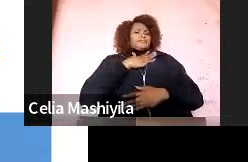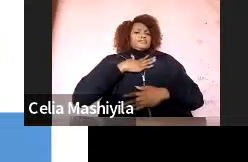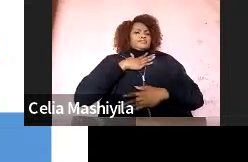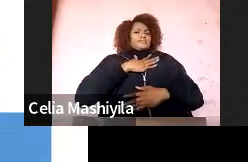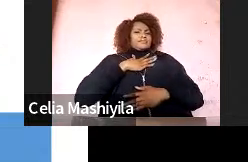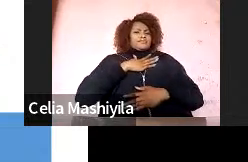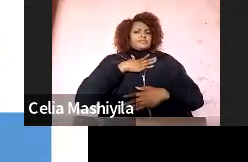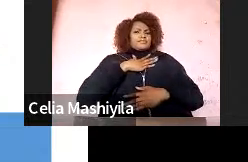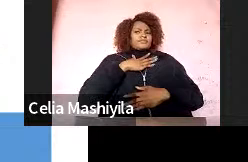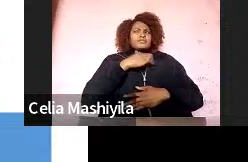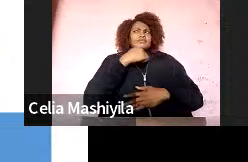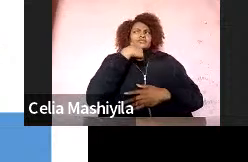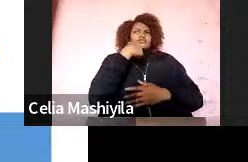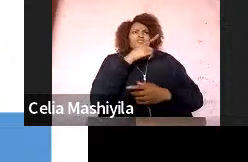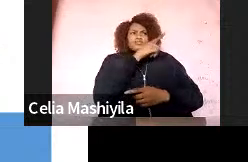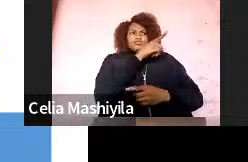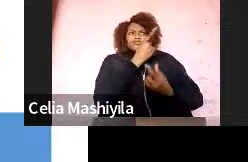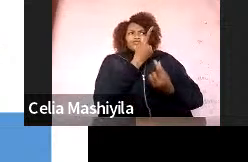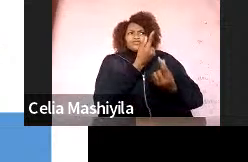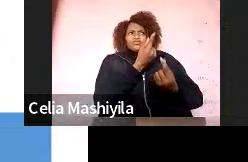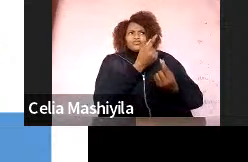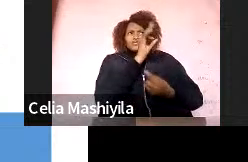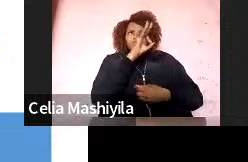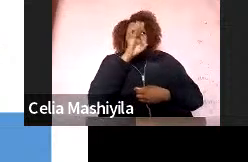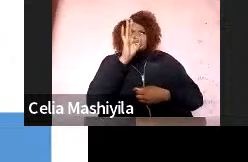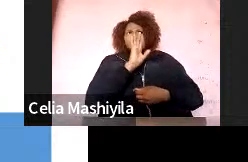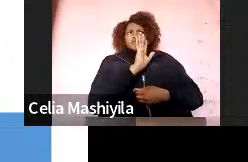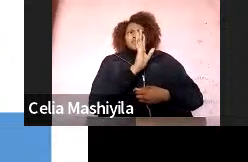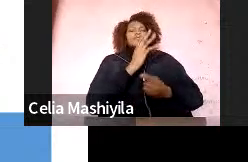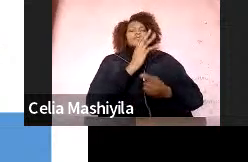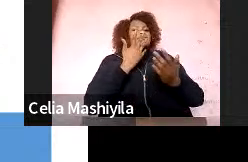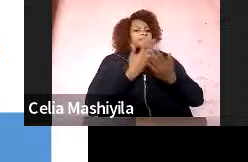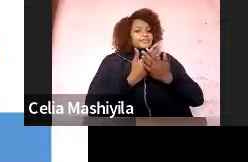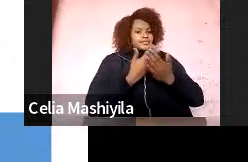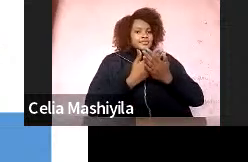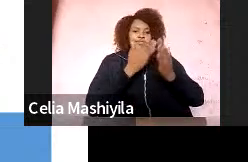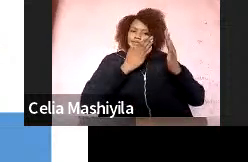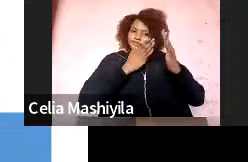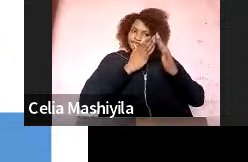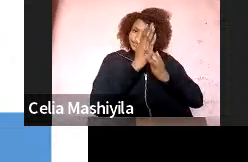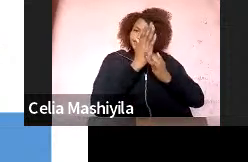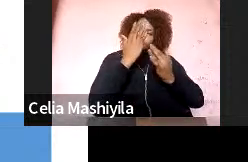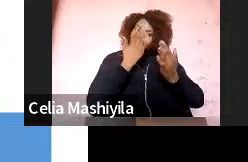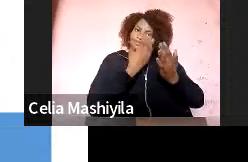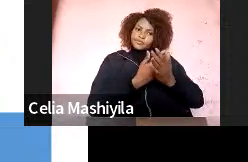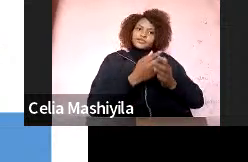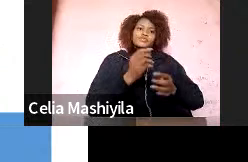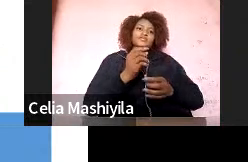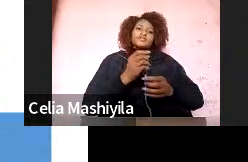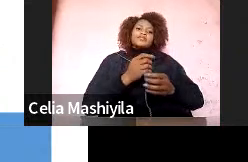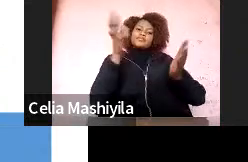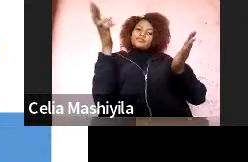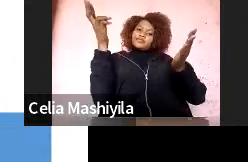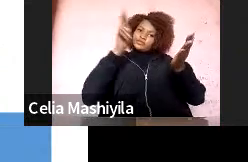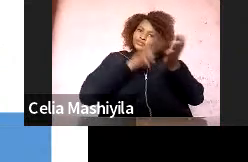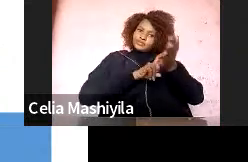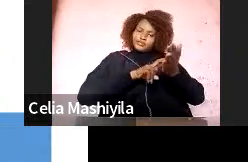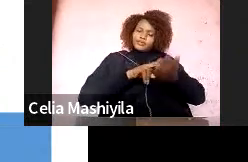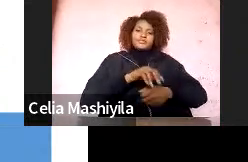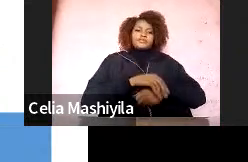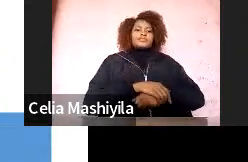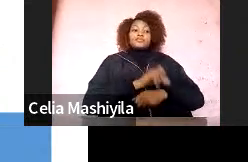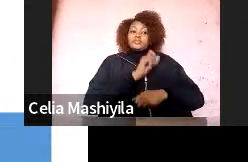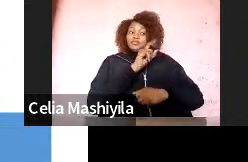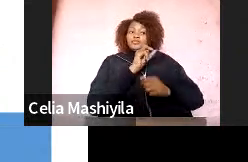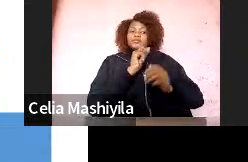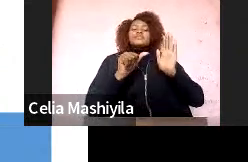done correctly, you have the right to lodge an objection within the prescribed timelines. And that's very much important.